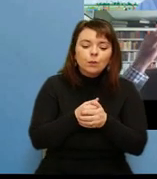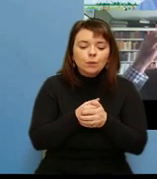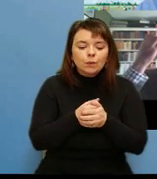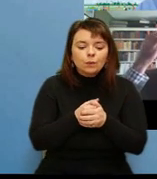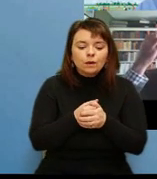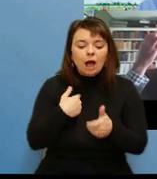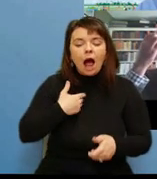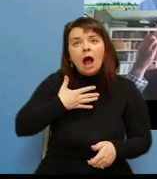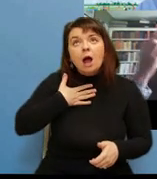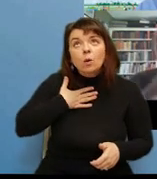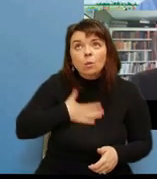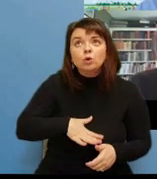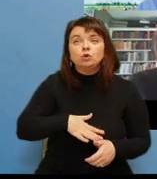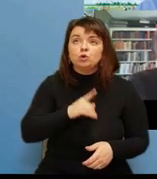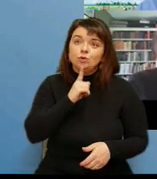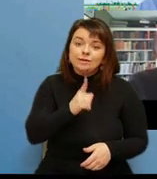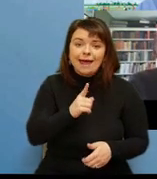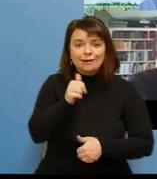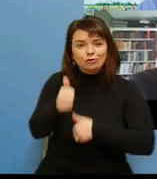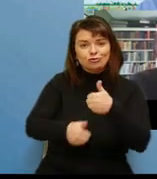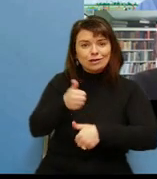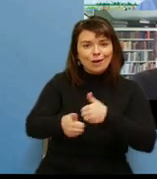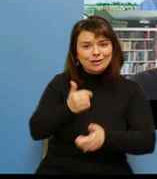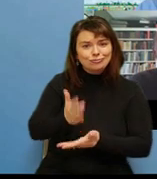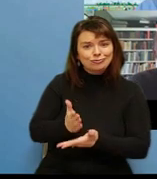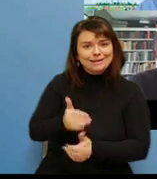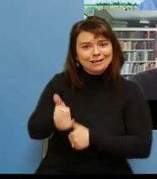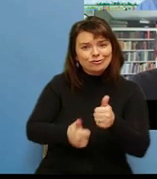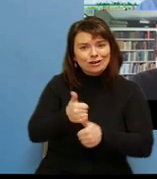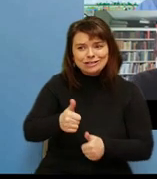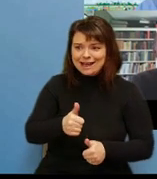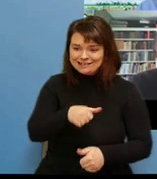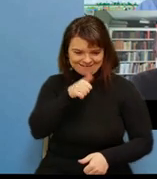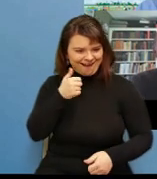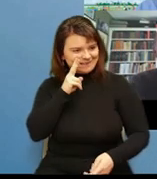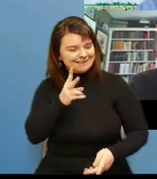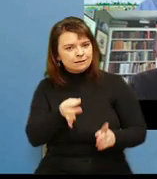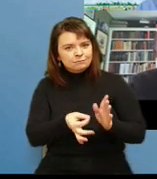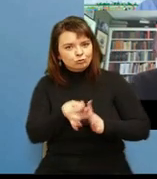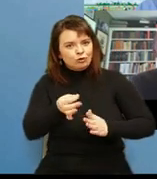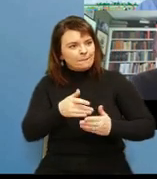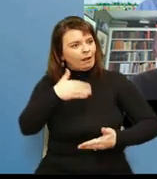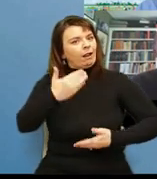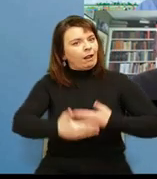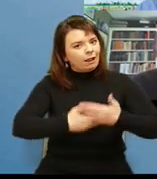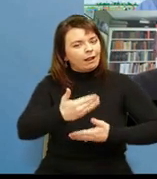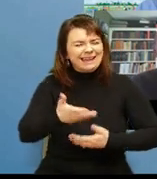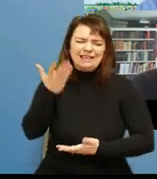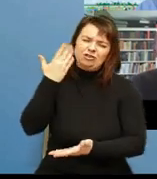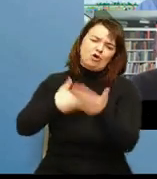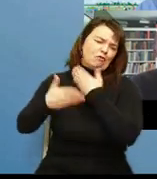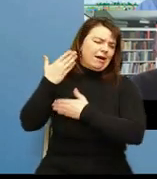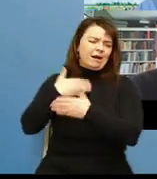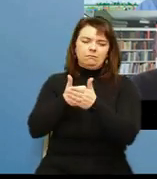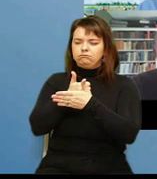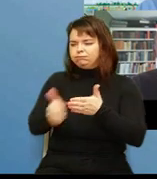Thank you. I wanted to just say congratulations, really. It's nice to see some movement on this. I mean, it's historically